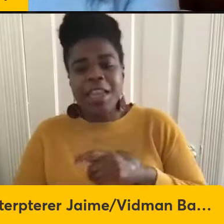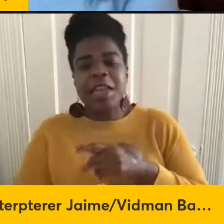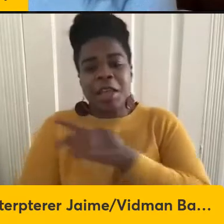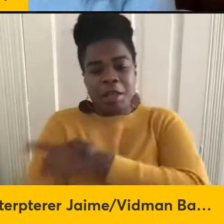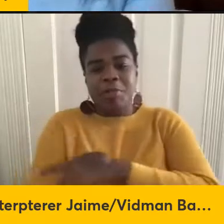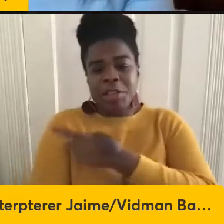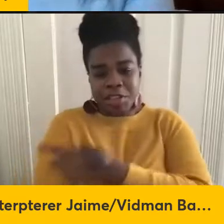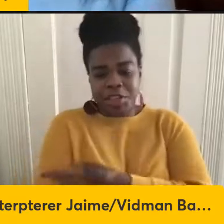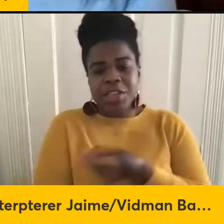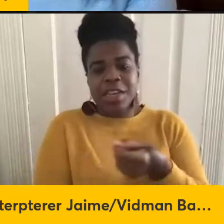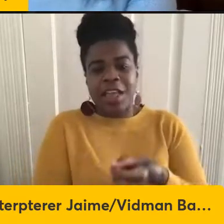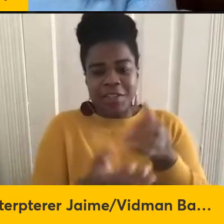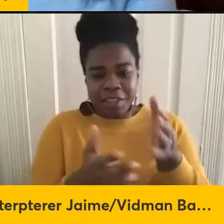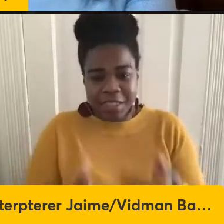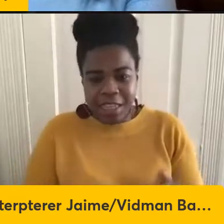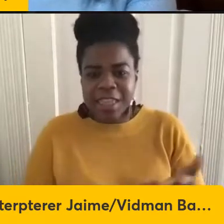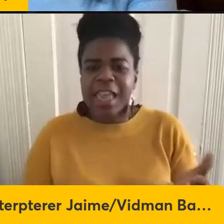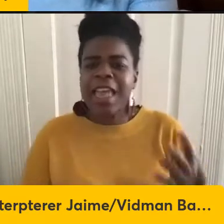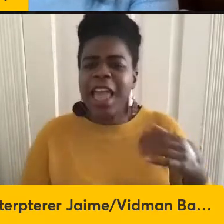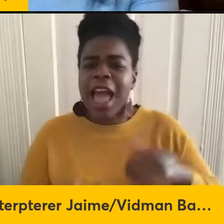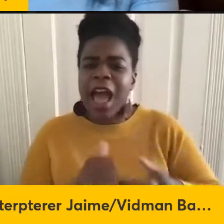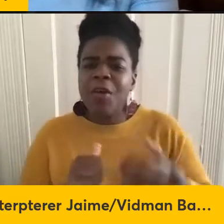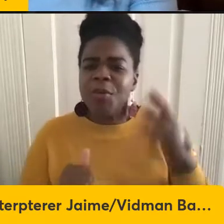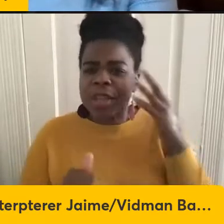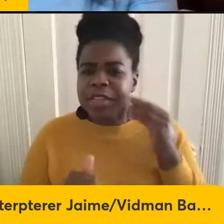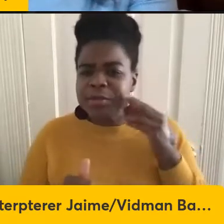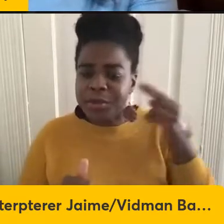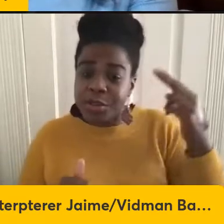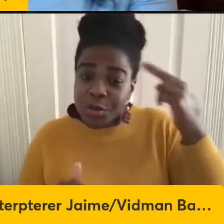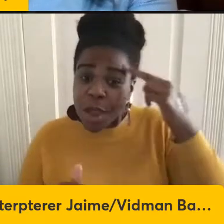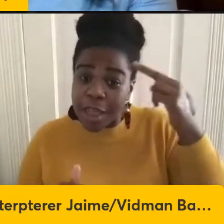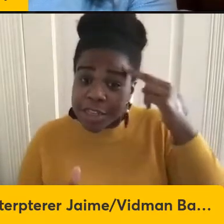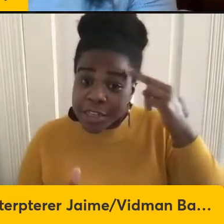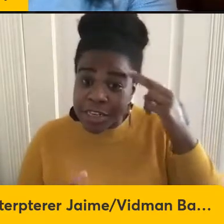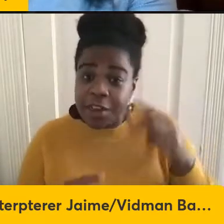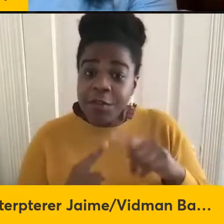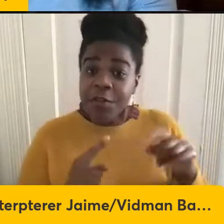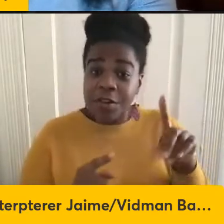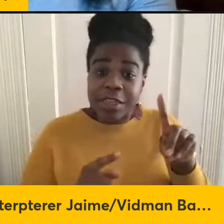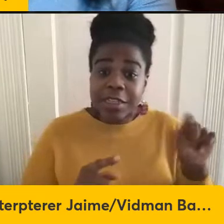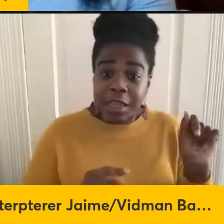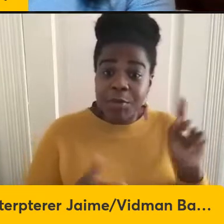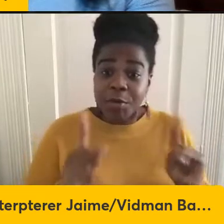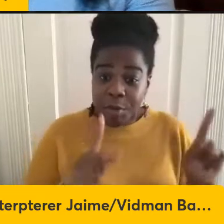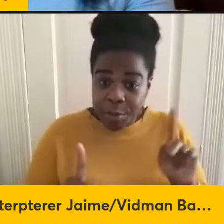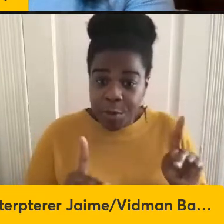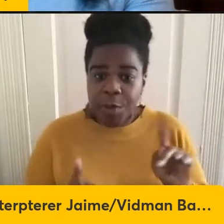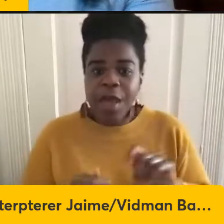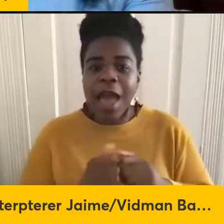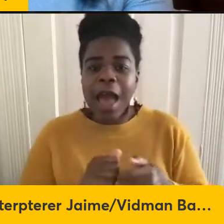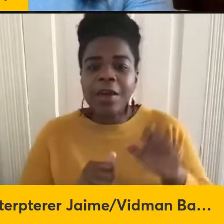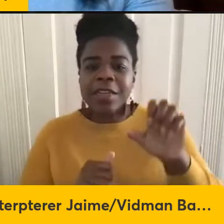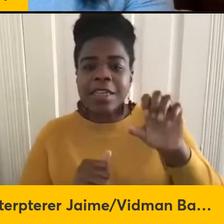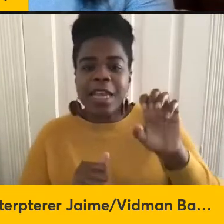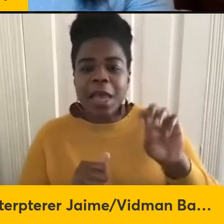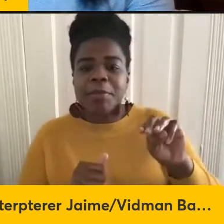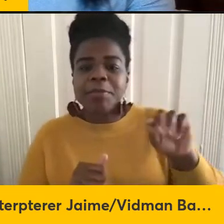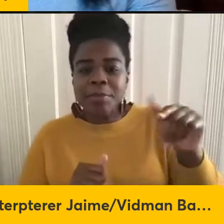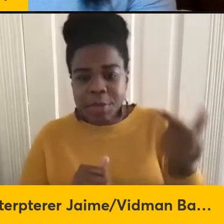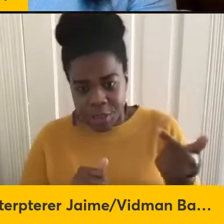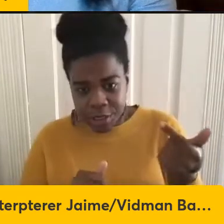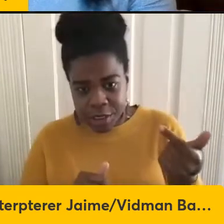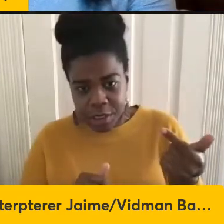experience neurology, for example, as disabled people would be there. How we experience EMGs, how we